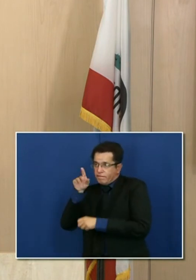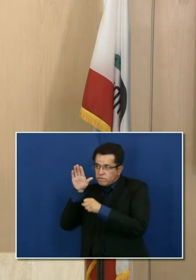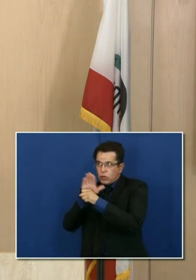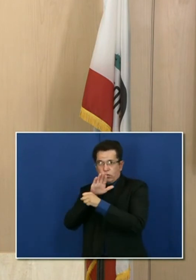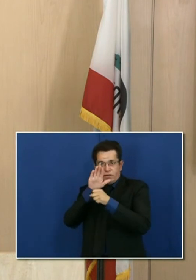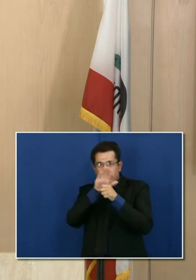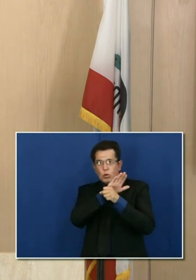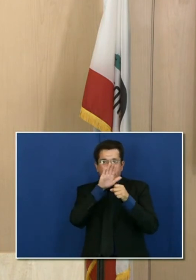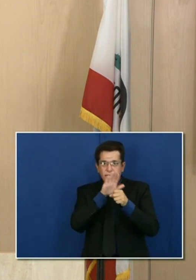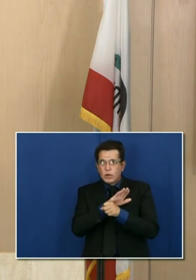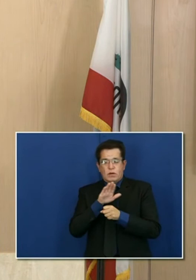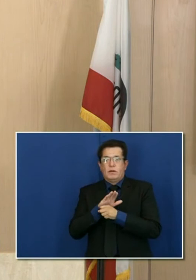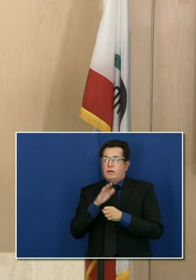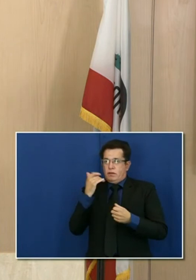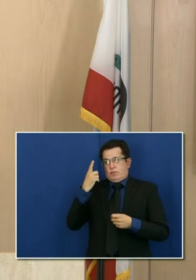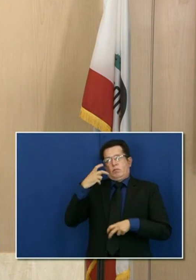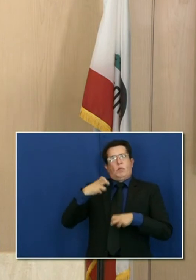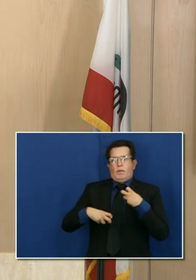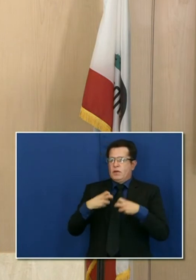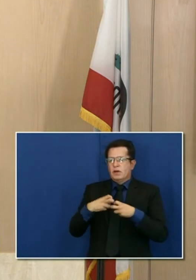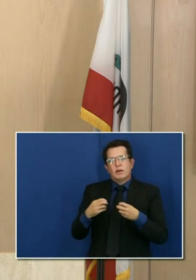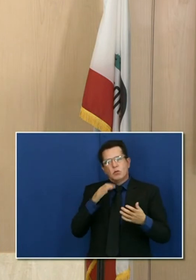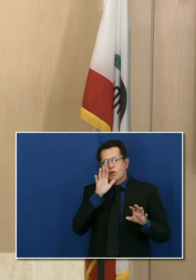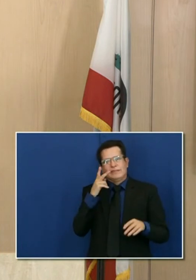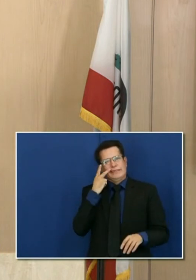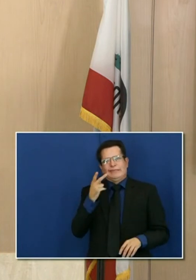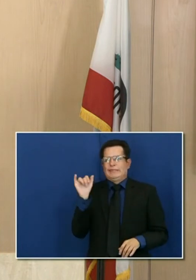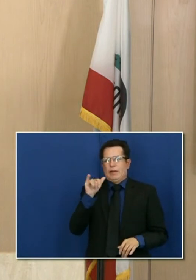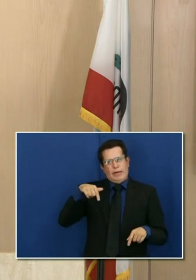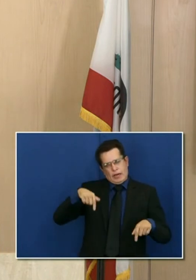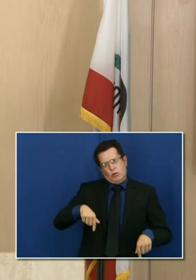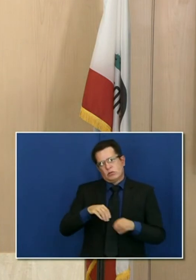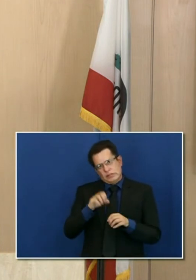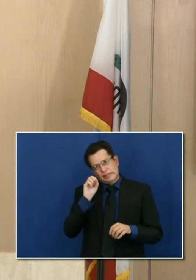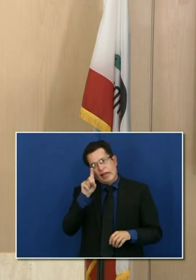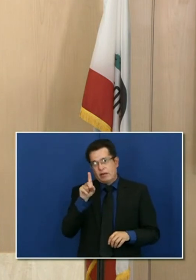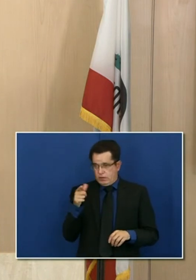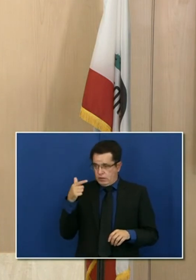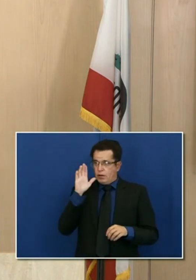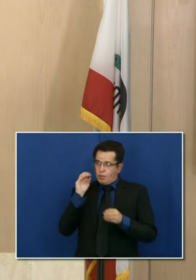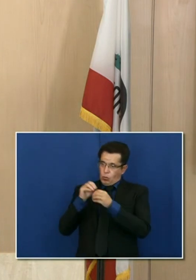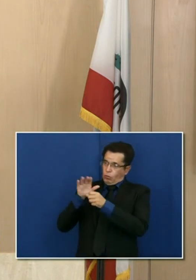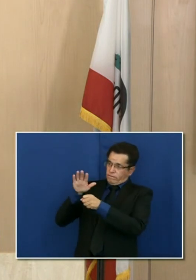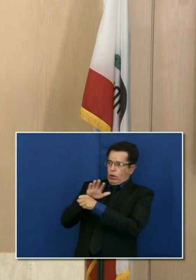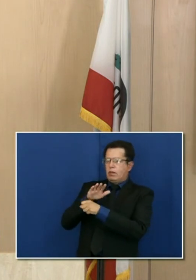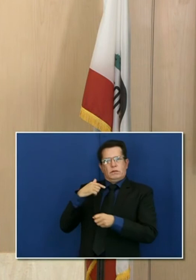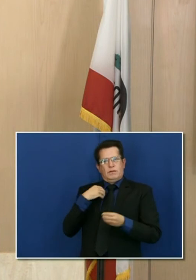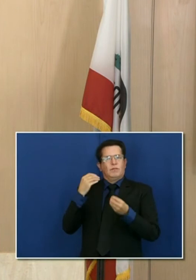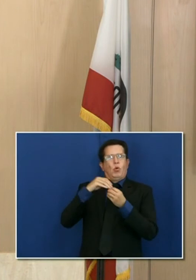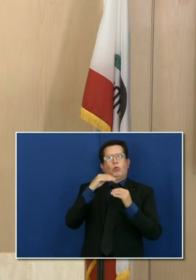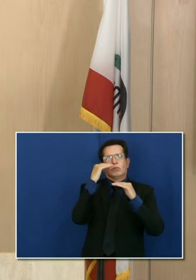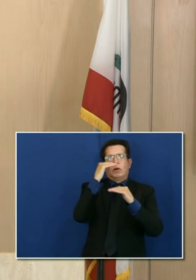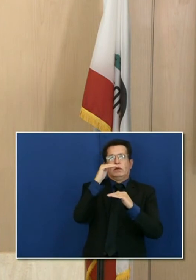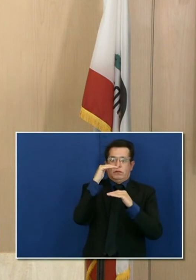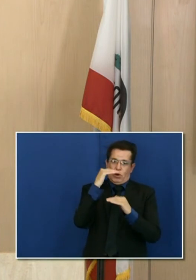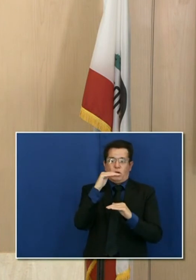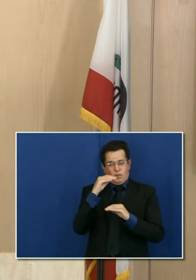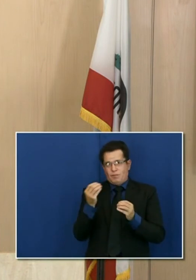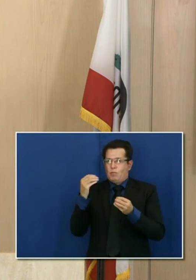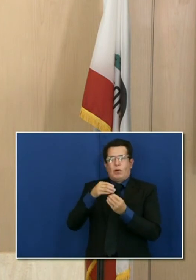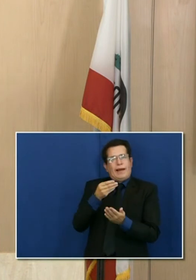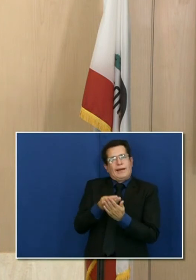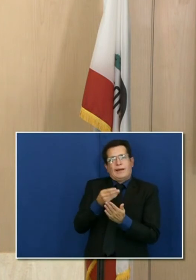Getting to that point only leads to more drastic and more restrictive efforts, and it also leads to greater economic